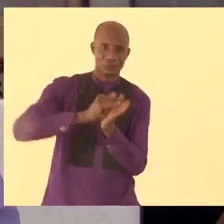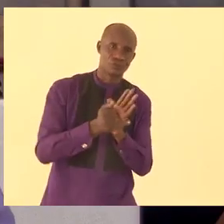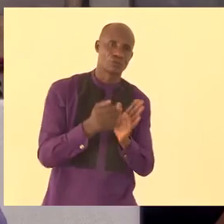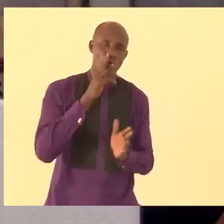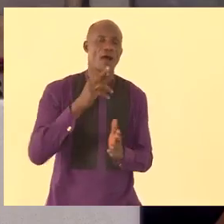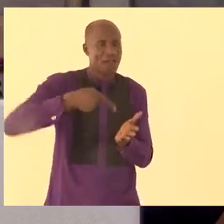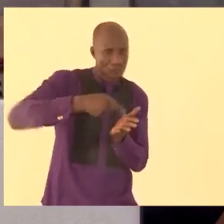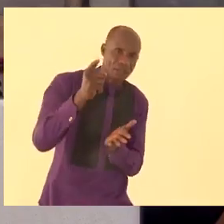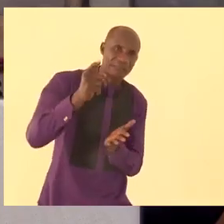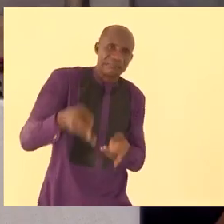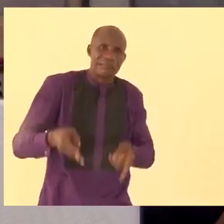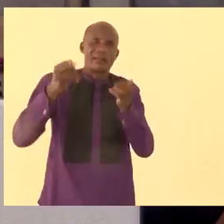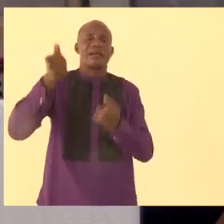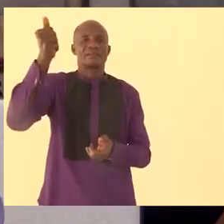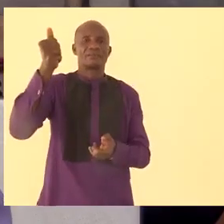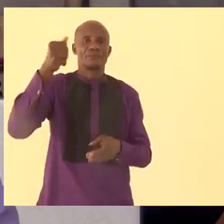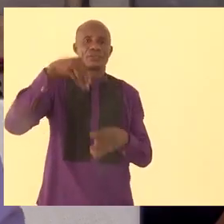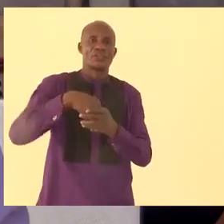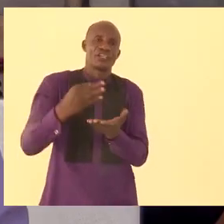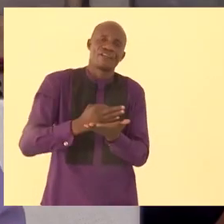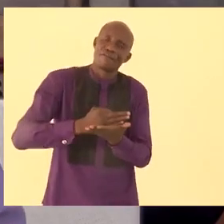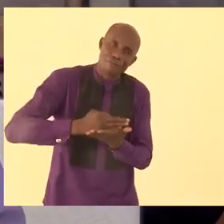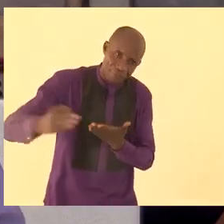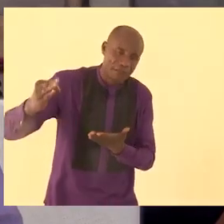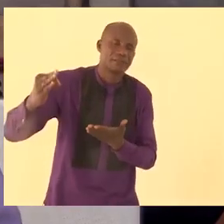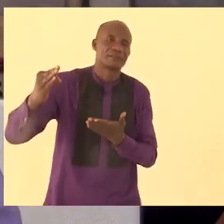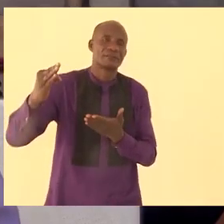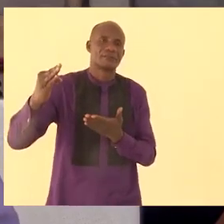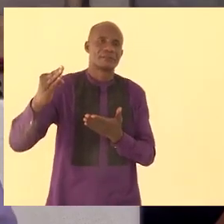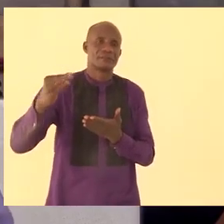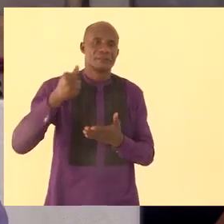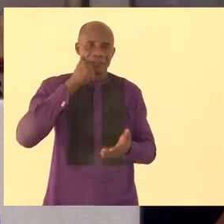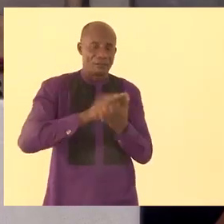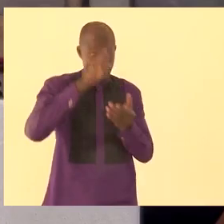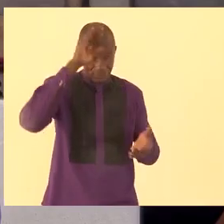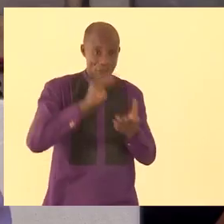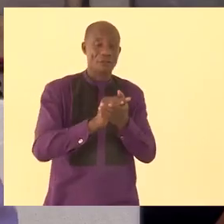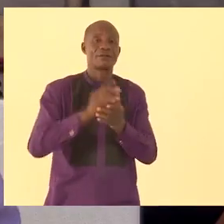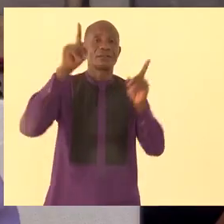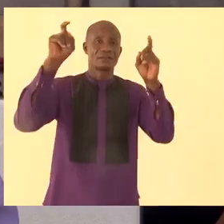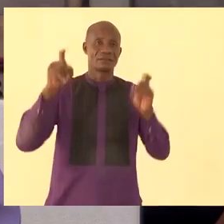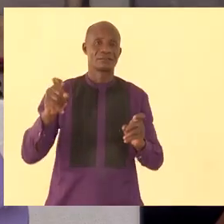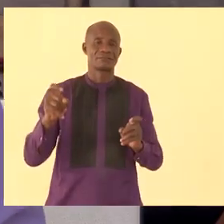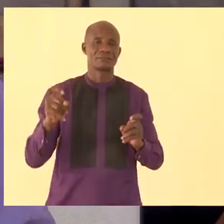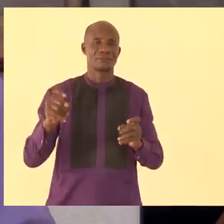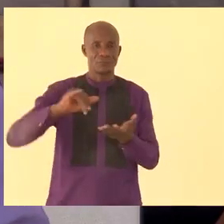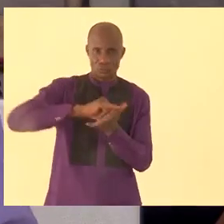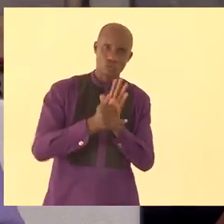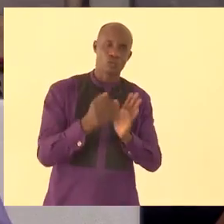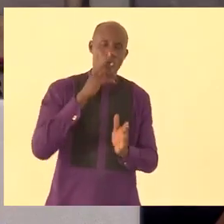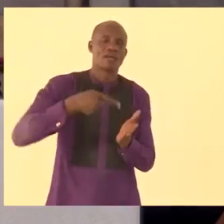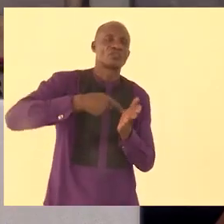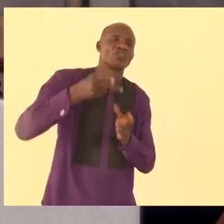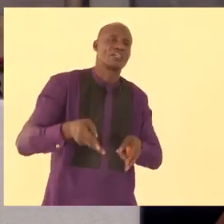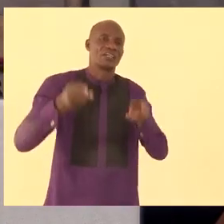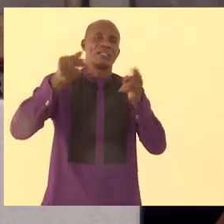Those who are scoring the highest in failing paternity tests, they couldn't be any of us, right? Those who are